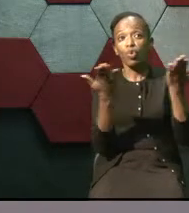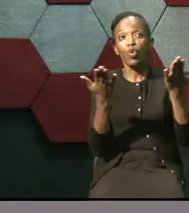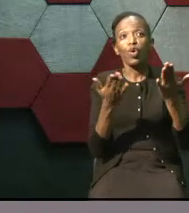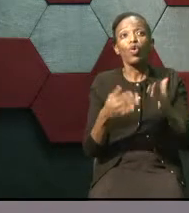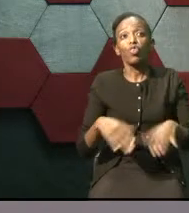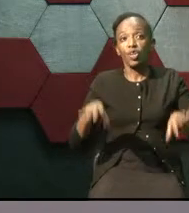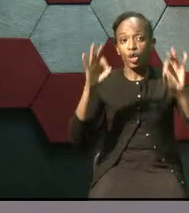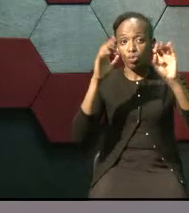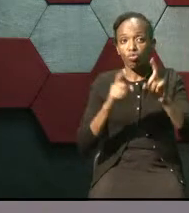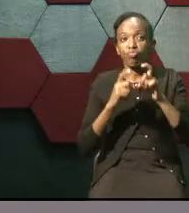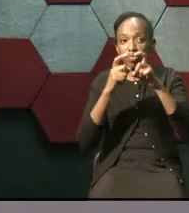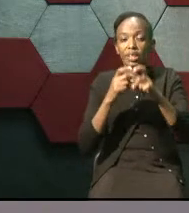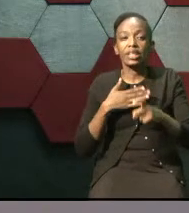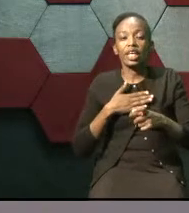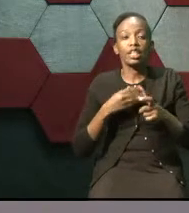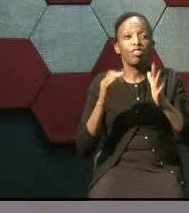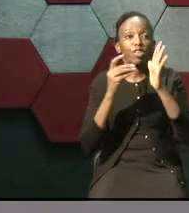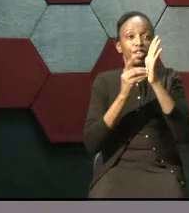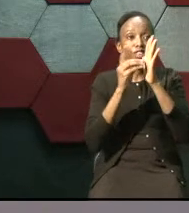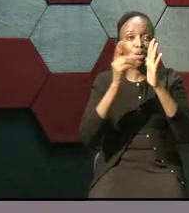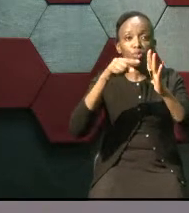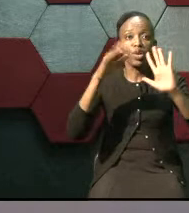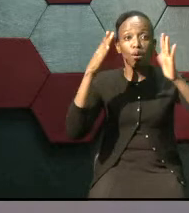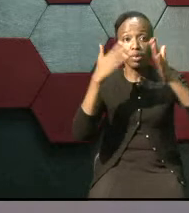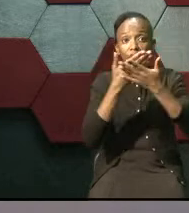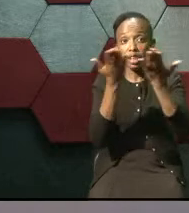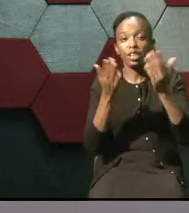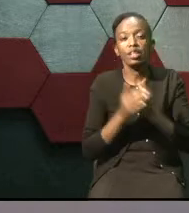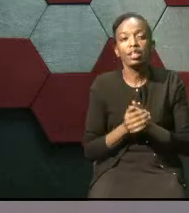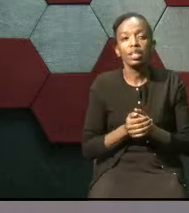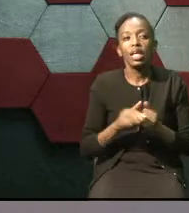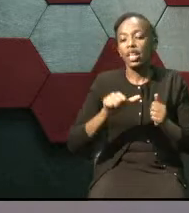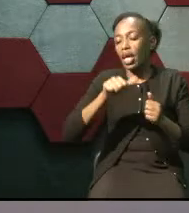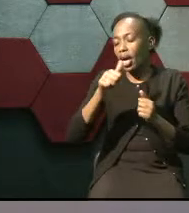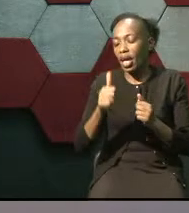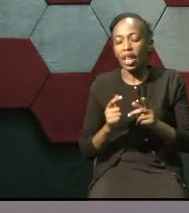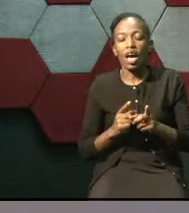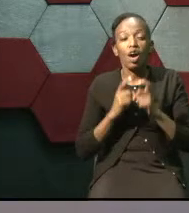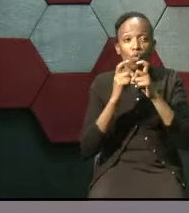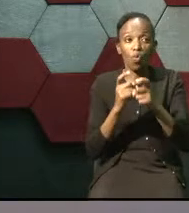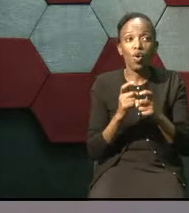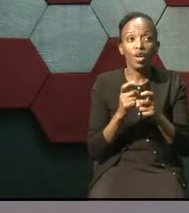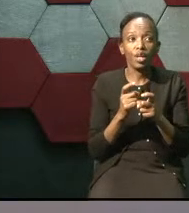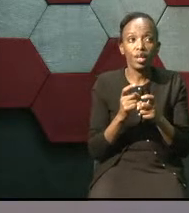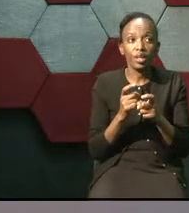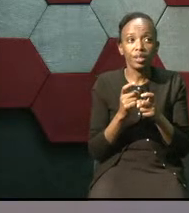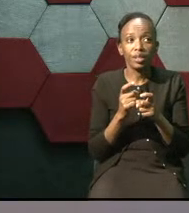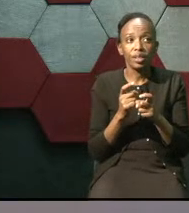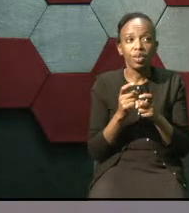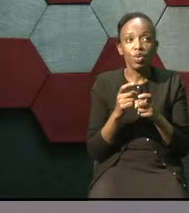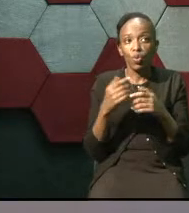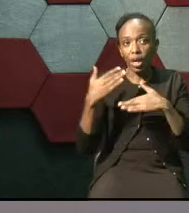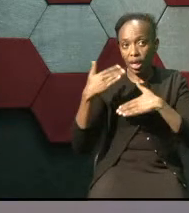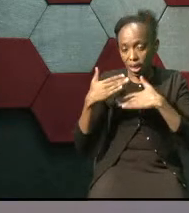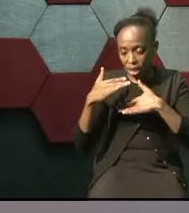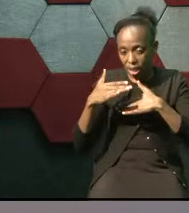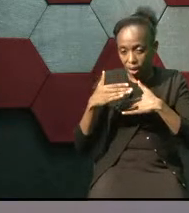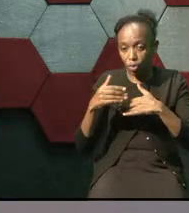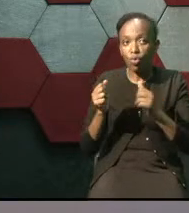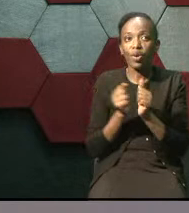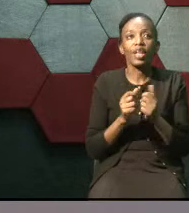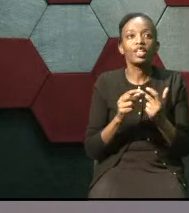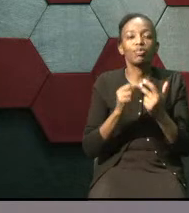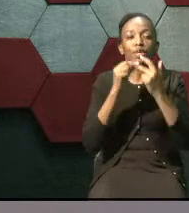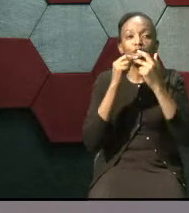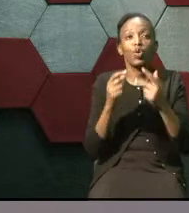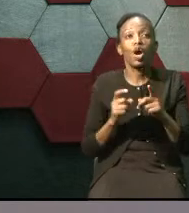fantastic award, Science for Development. We salute you. We appreciate you. The next award, we're almost done at the special awards, and then they're like